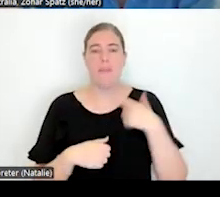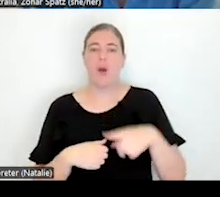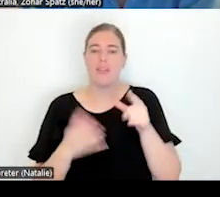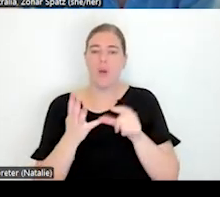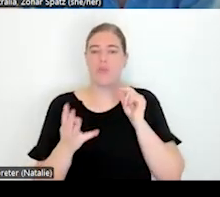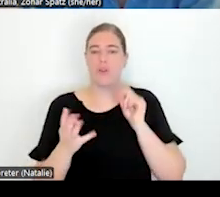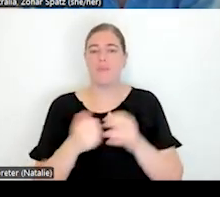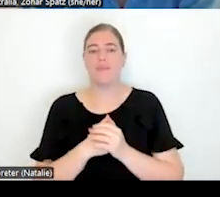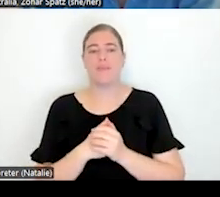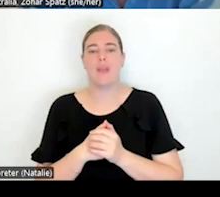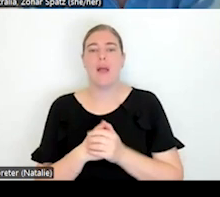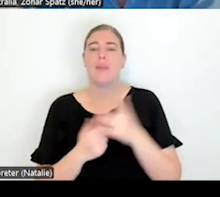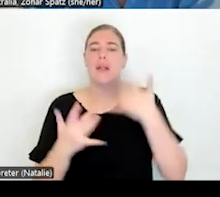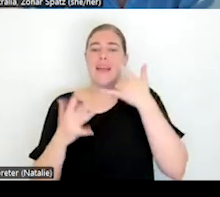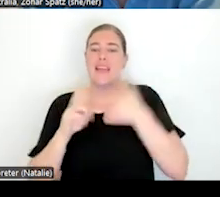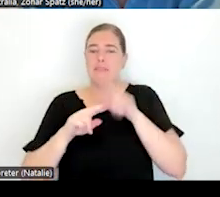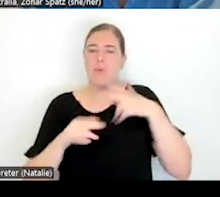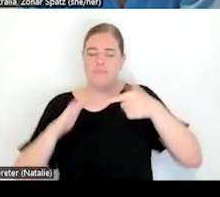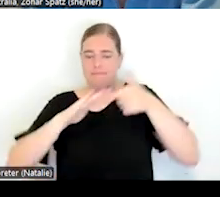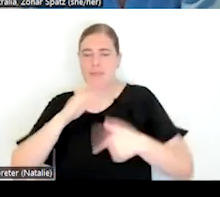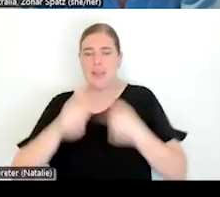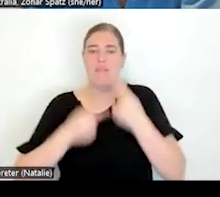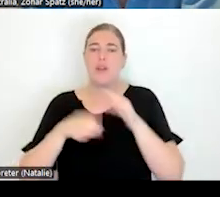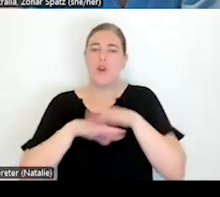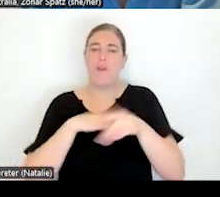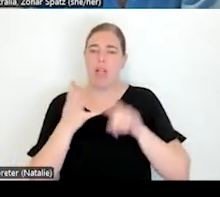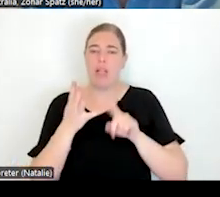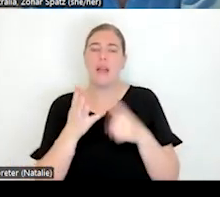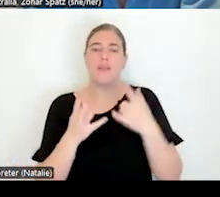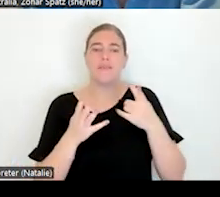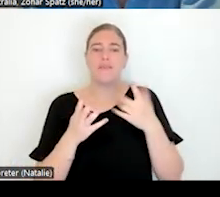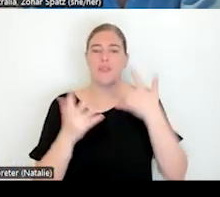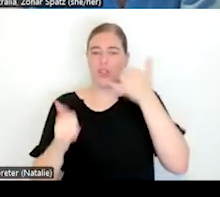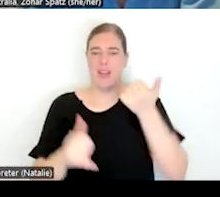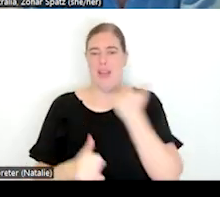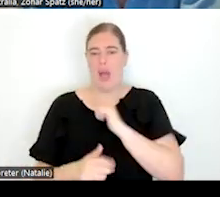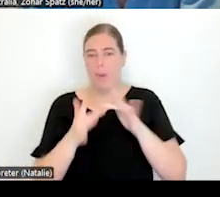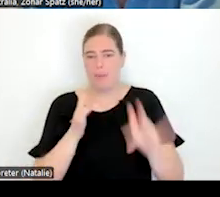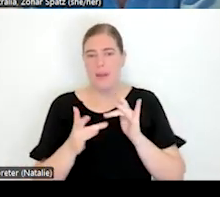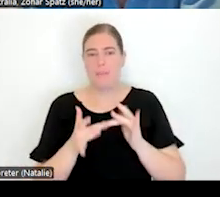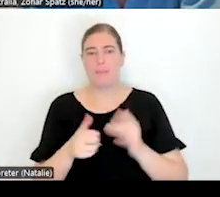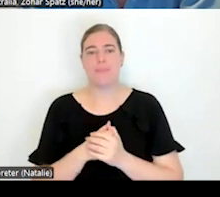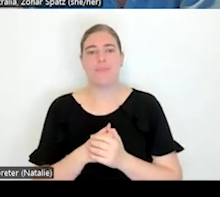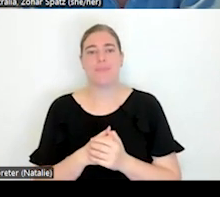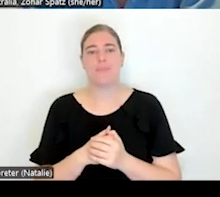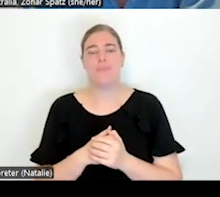particular detail from the RFT. The budget will be a total of